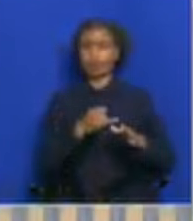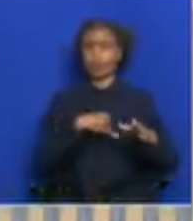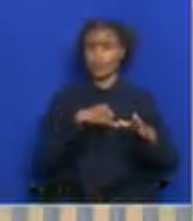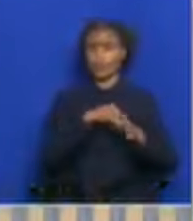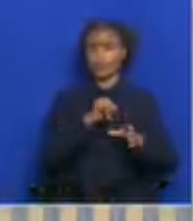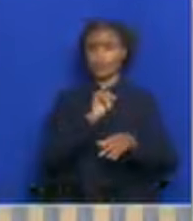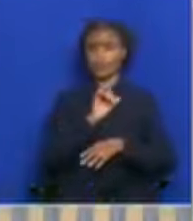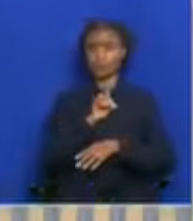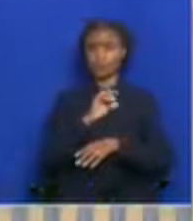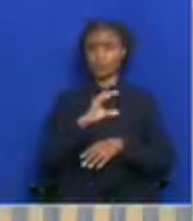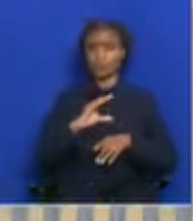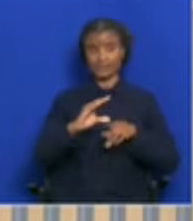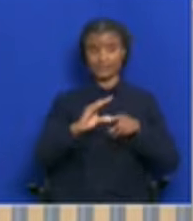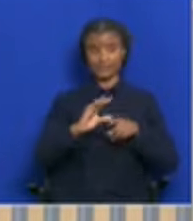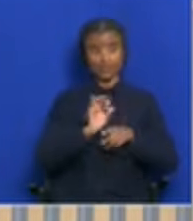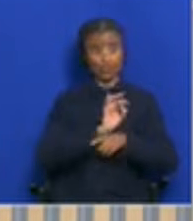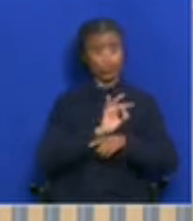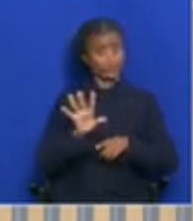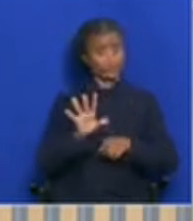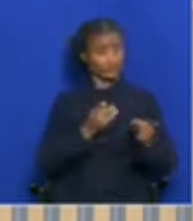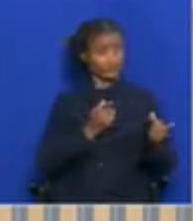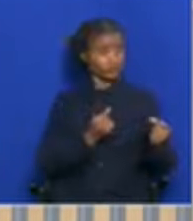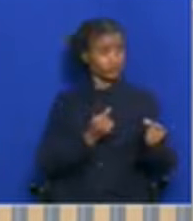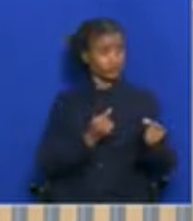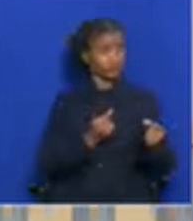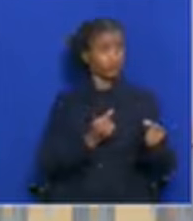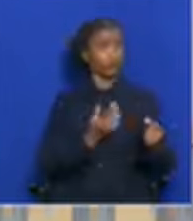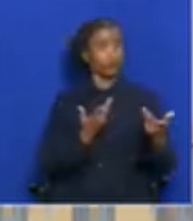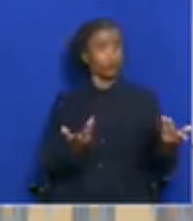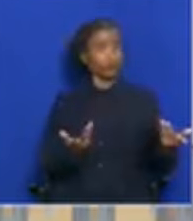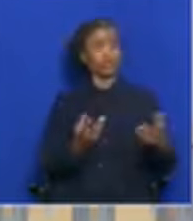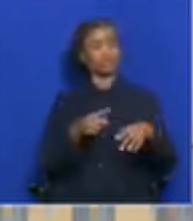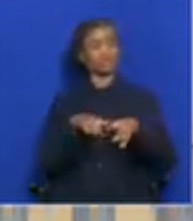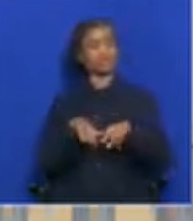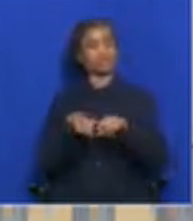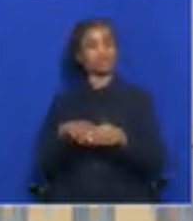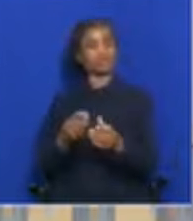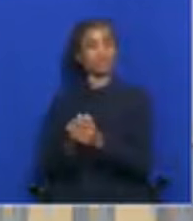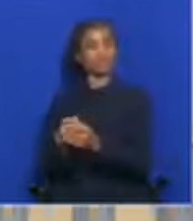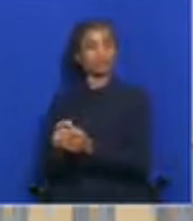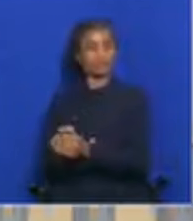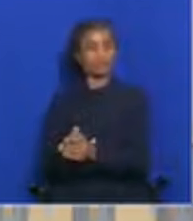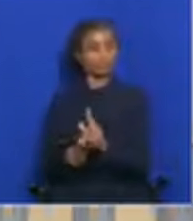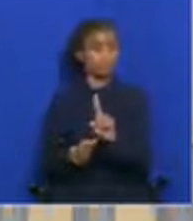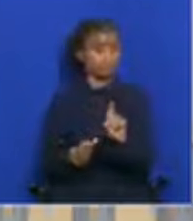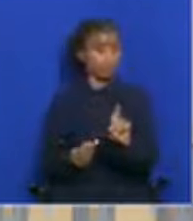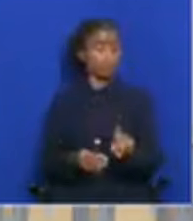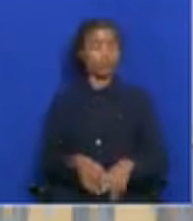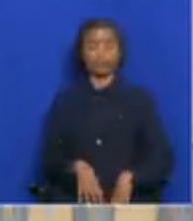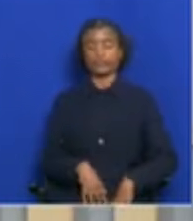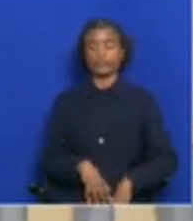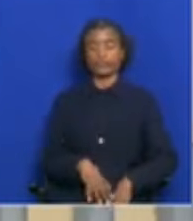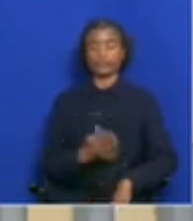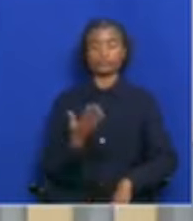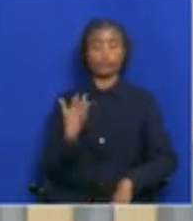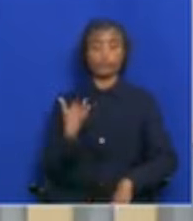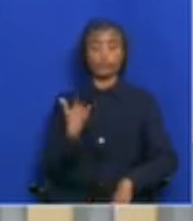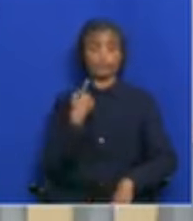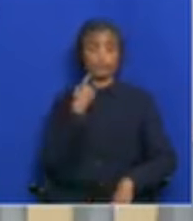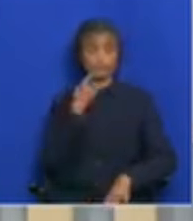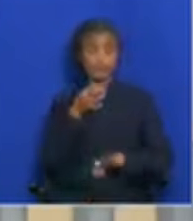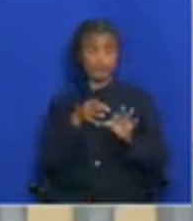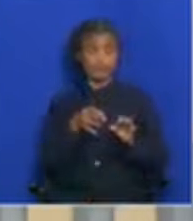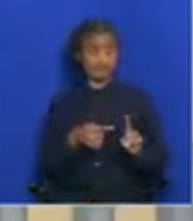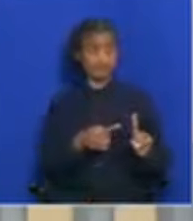it done per matter? Like I said, Advocate Johnson, because of the 227